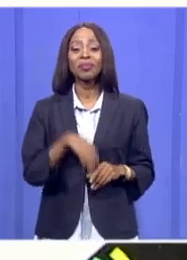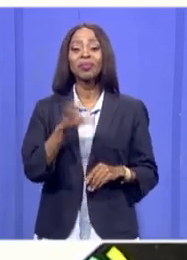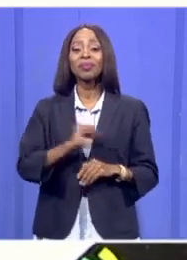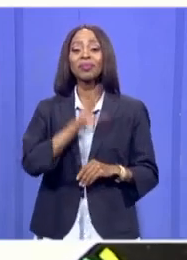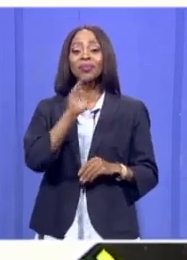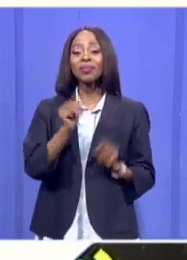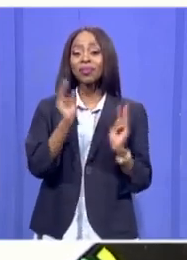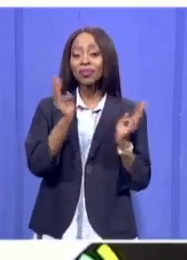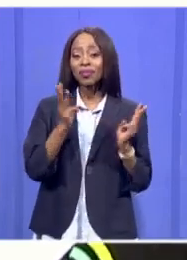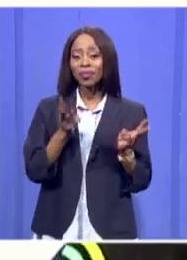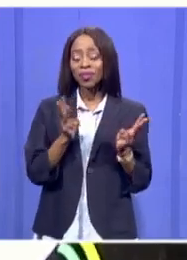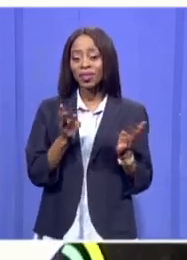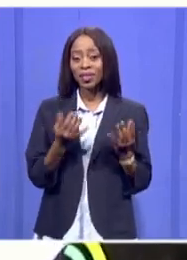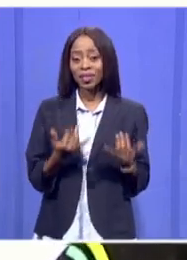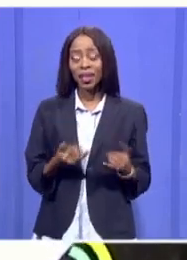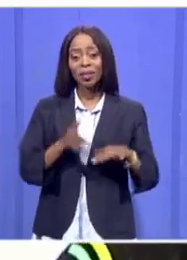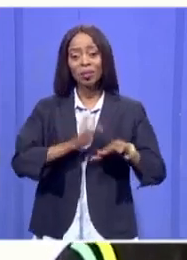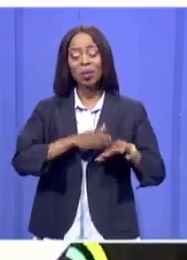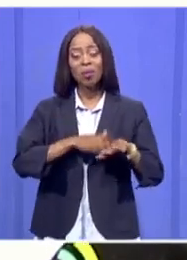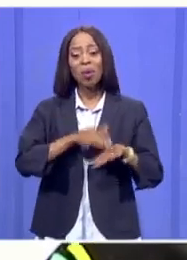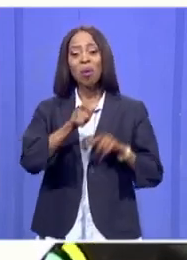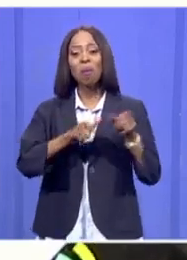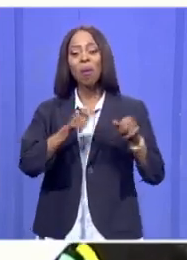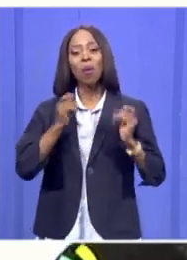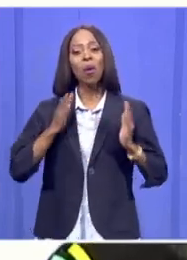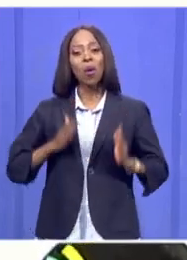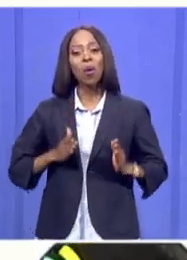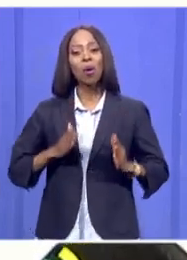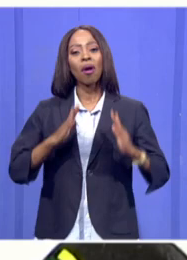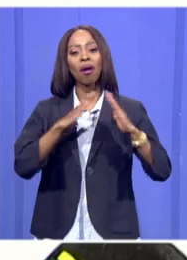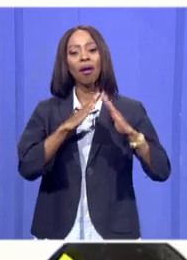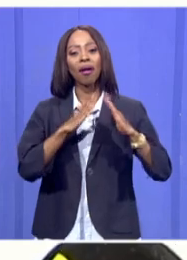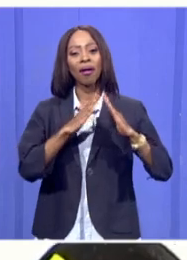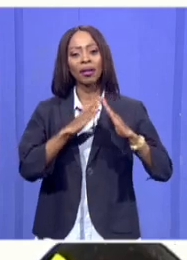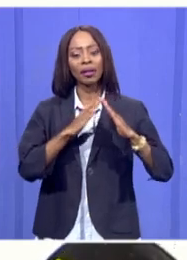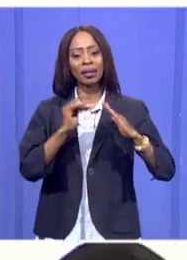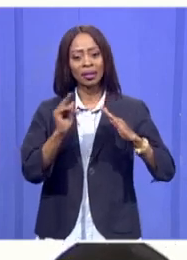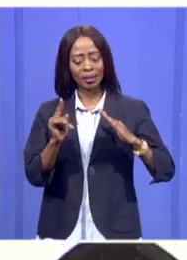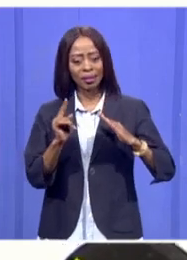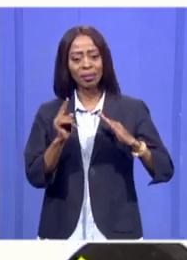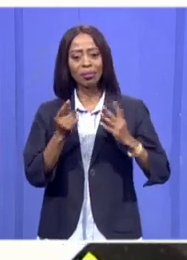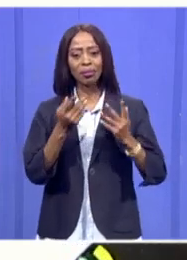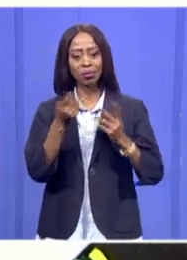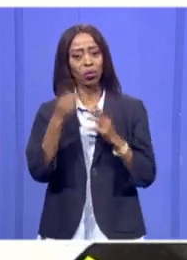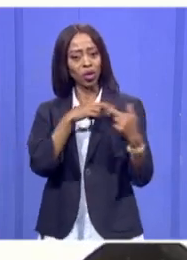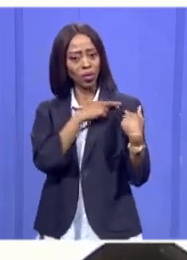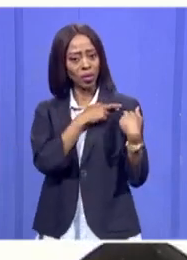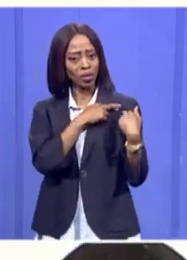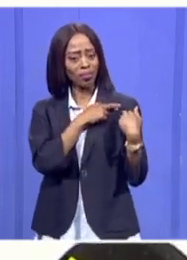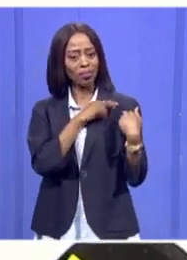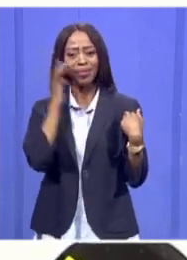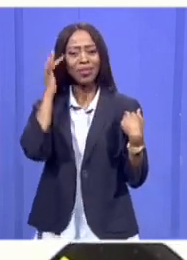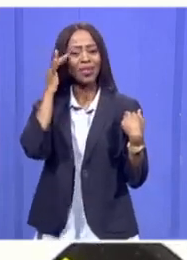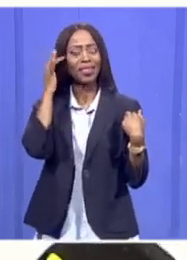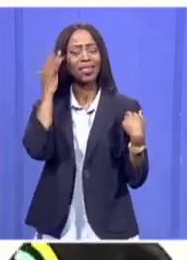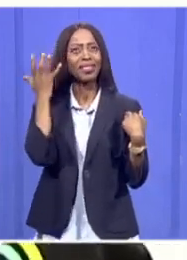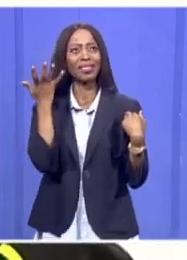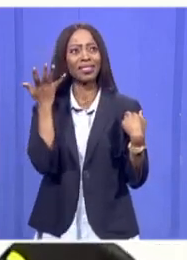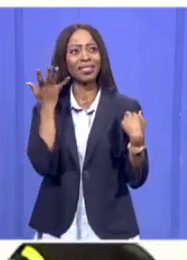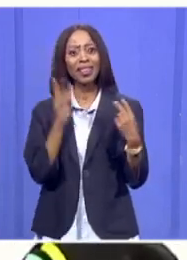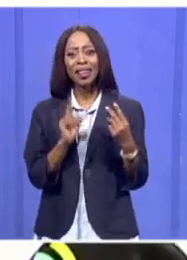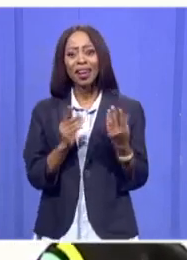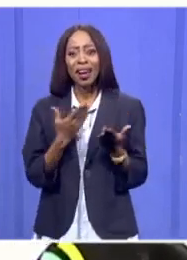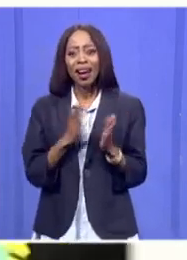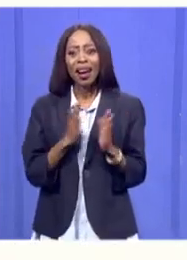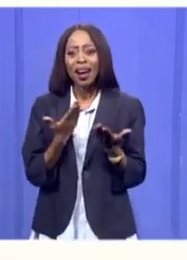watching now, especially the ones which human settlements is answerable to, wondering, how soon